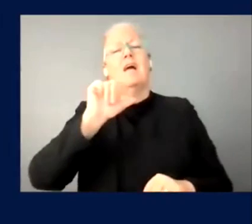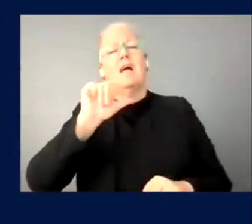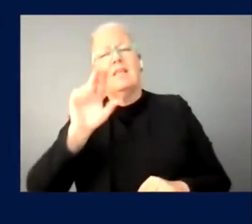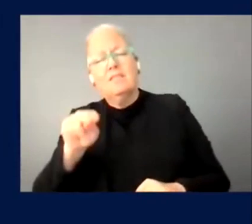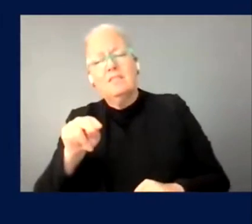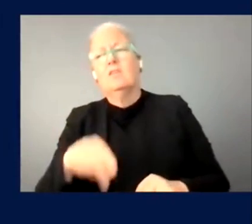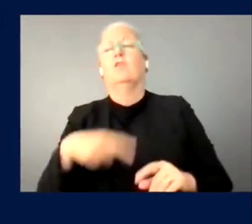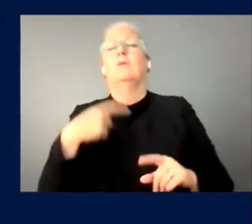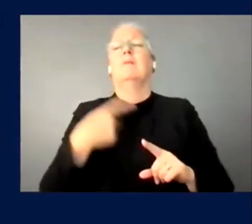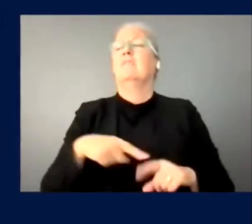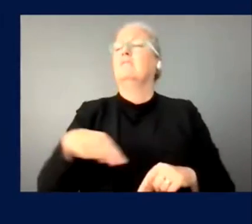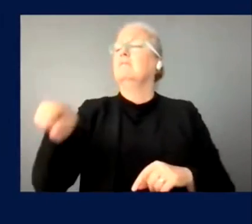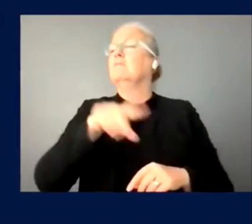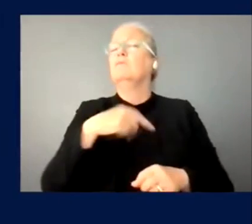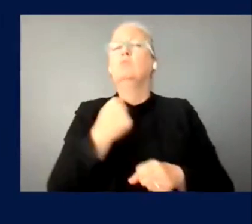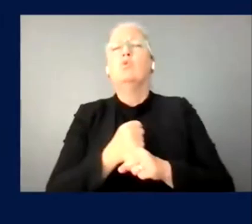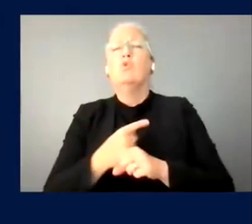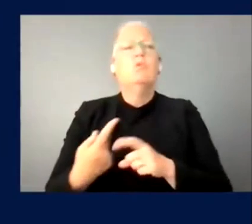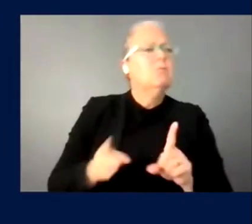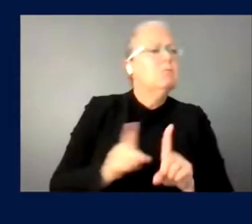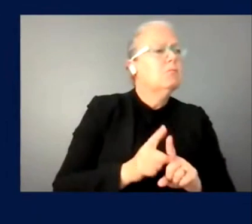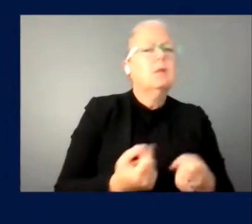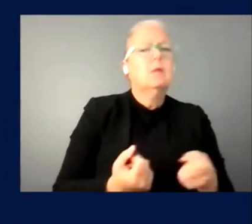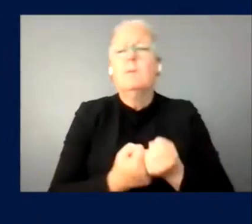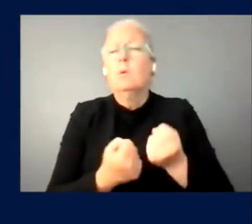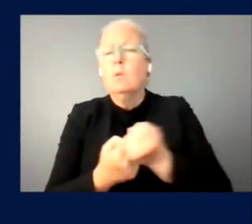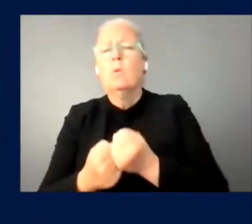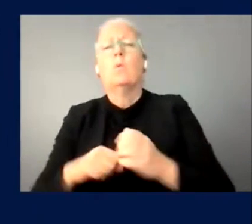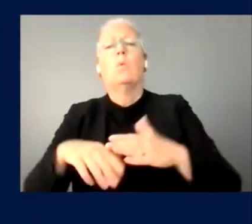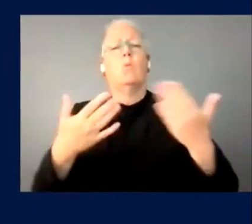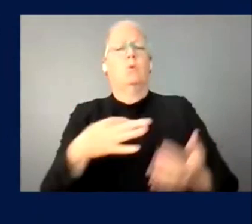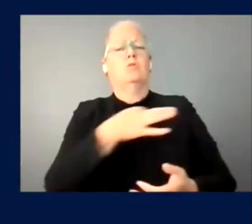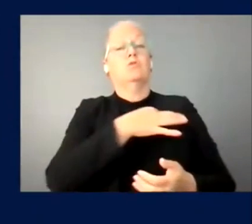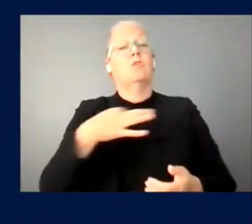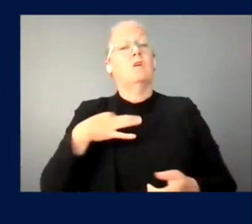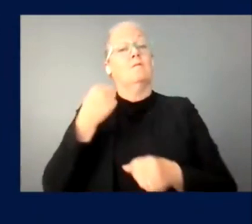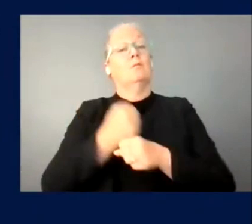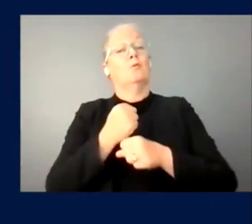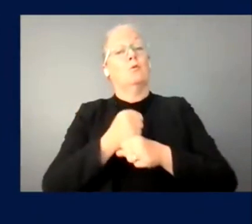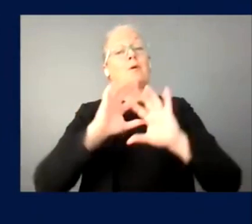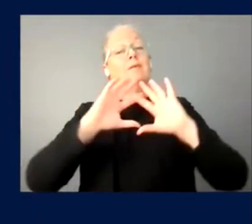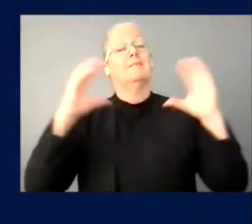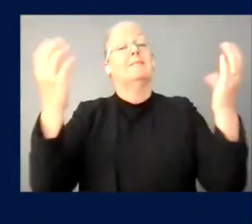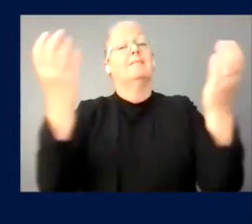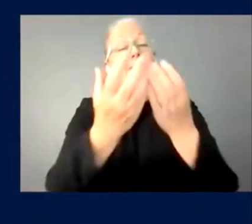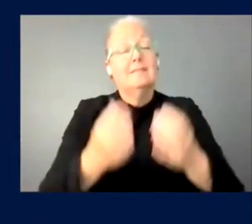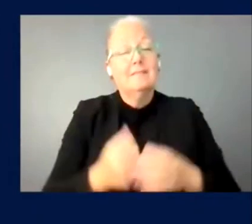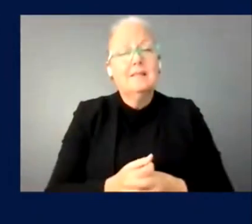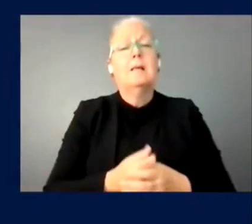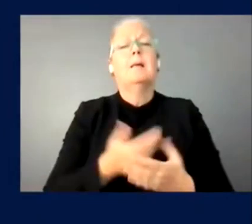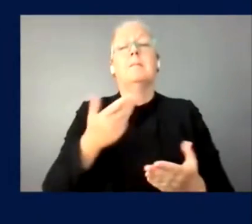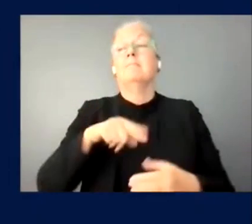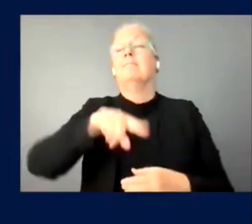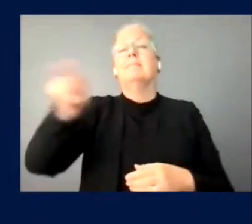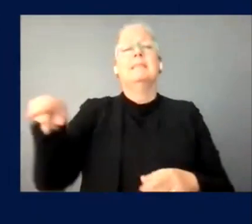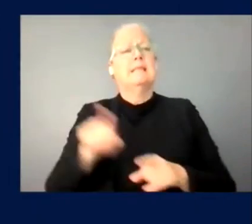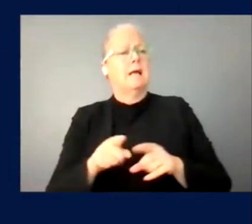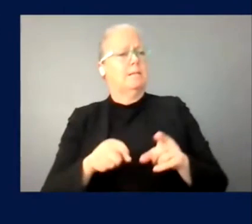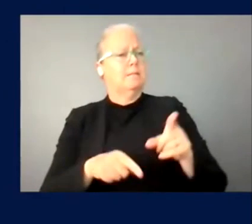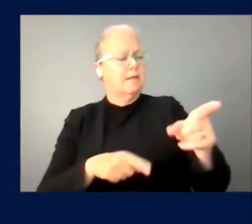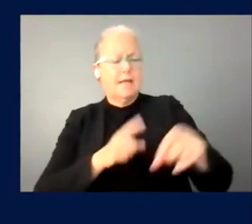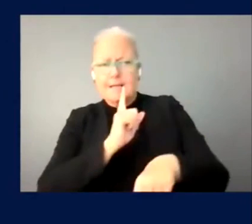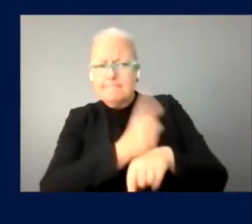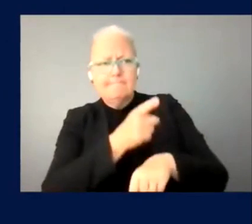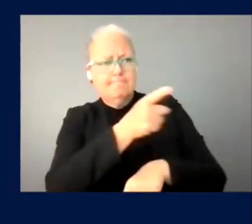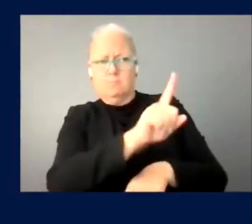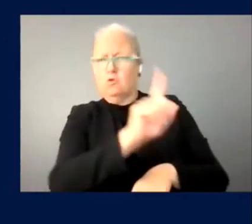the people calling people out, perhaps incorrectly, for using accessible services. And that has to go along with